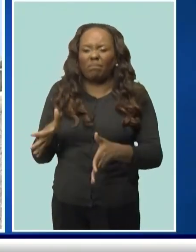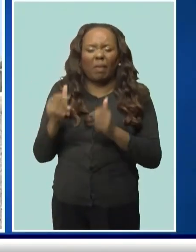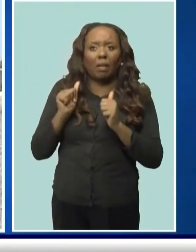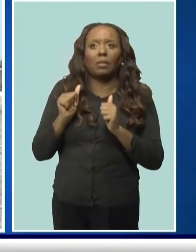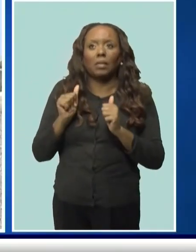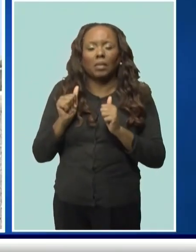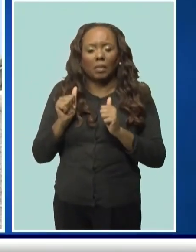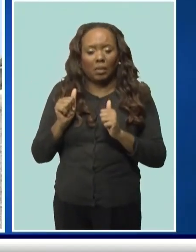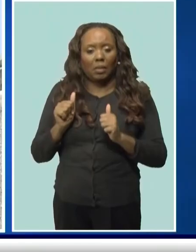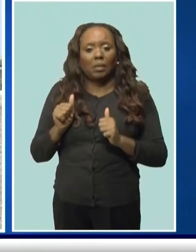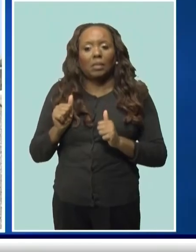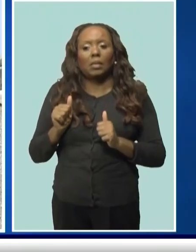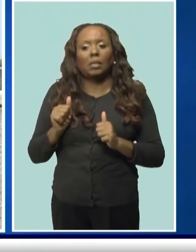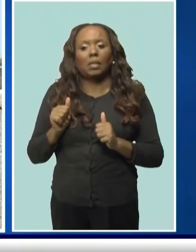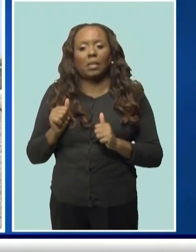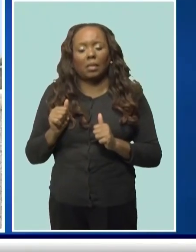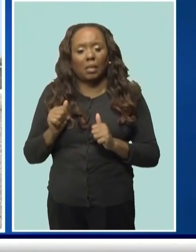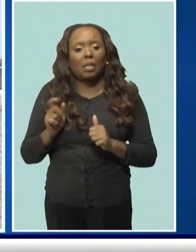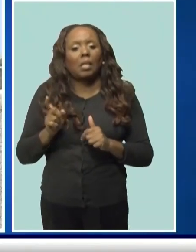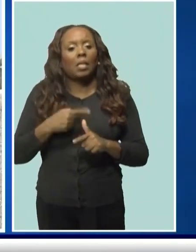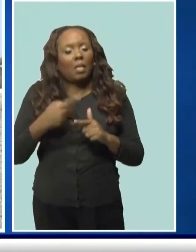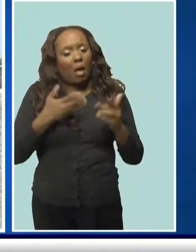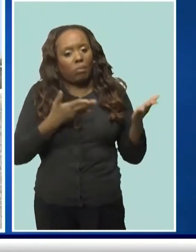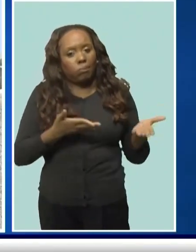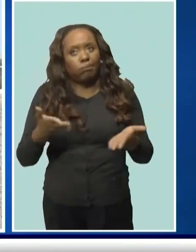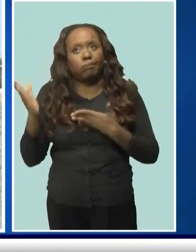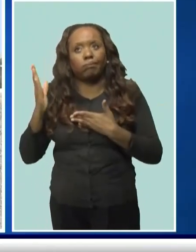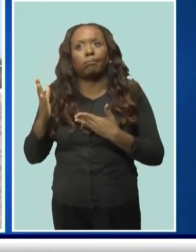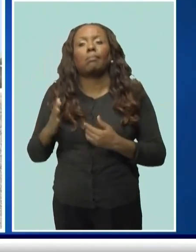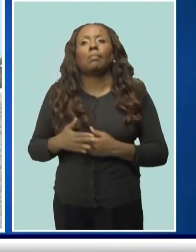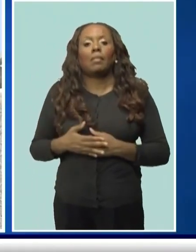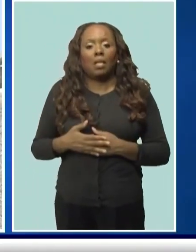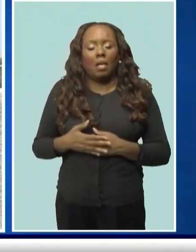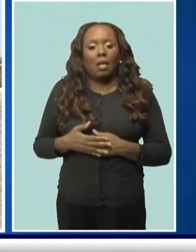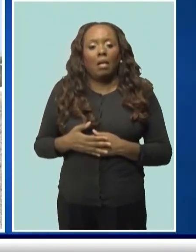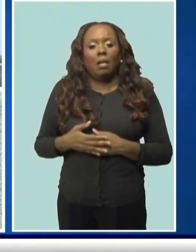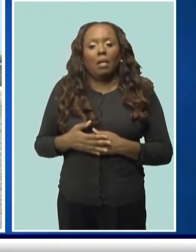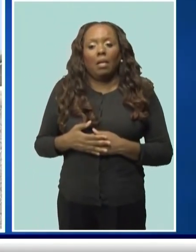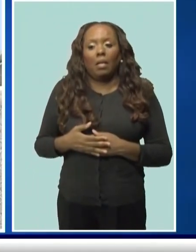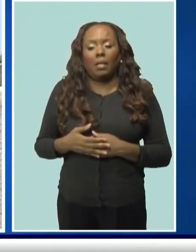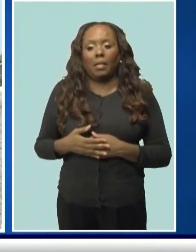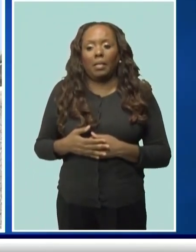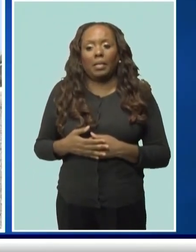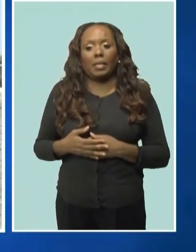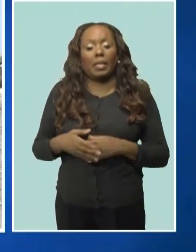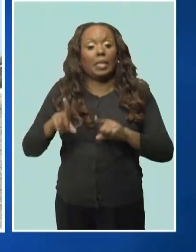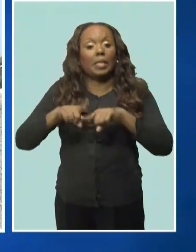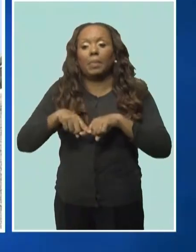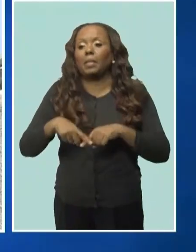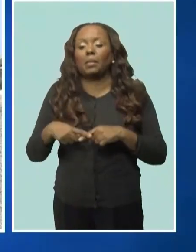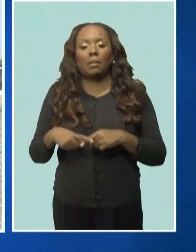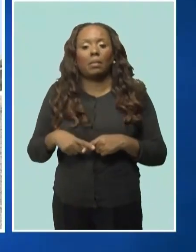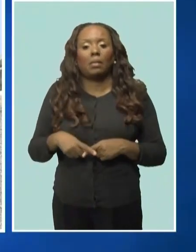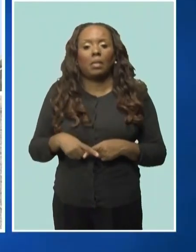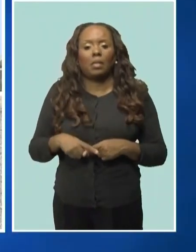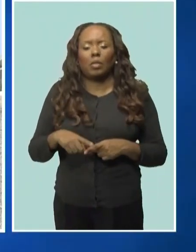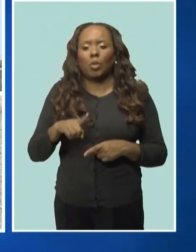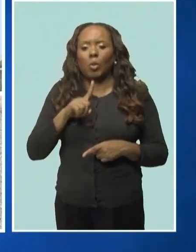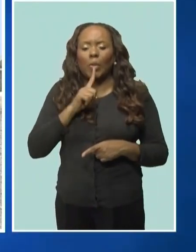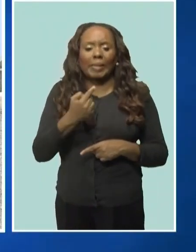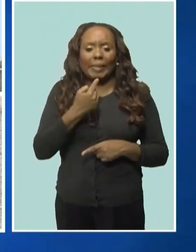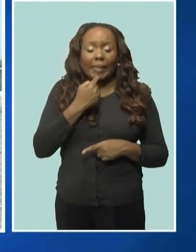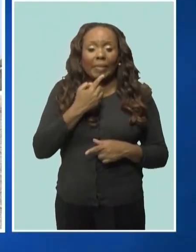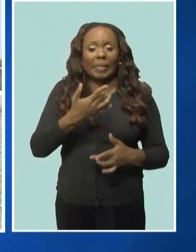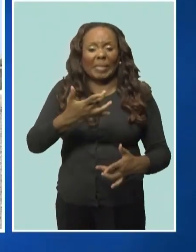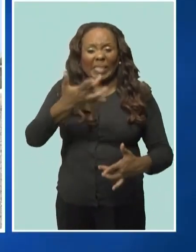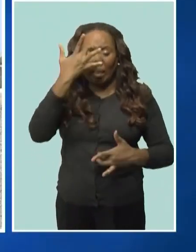and then they actually get back to that role 2 or role 3 based upon severity of injury. And we have less than 60 minutes from the